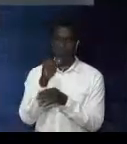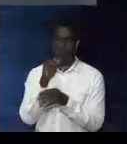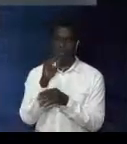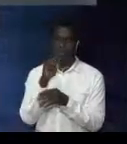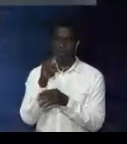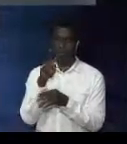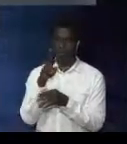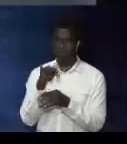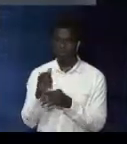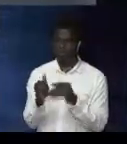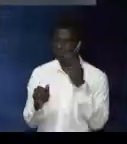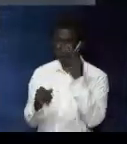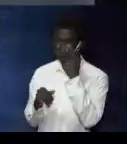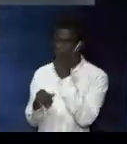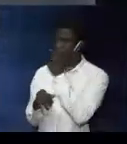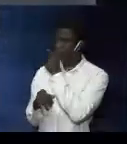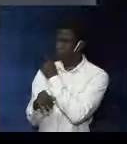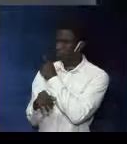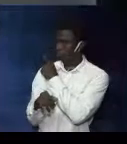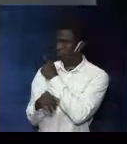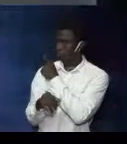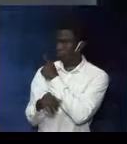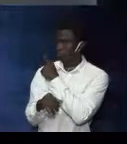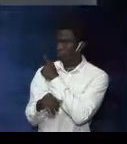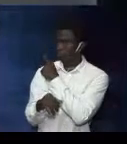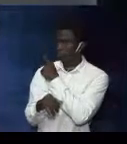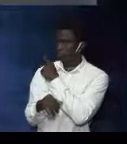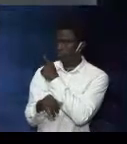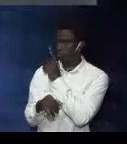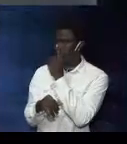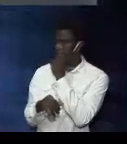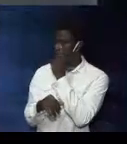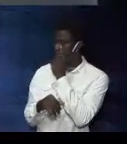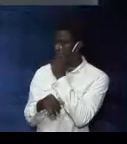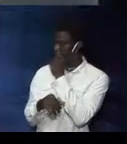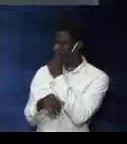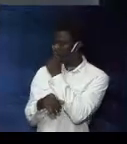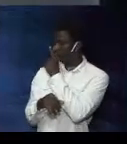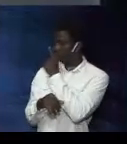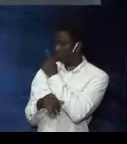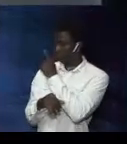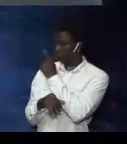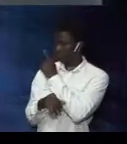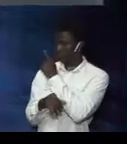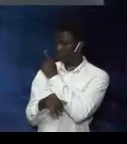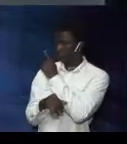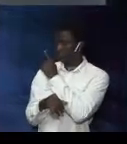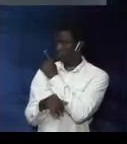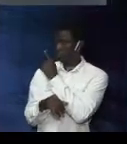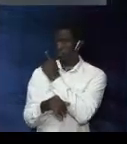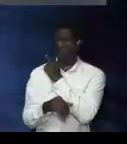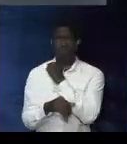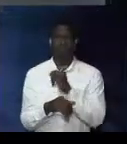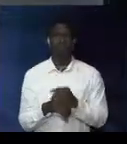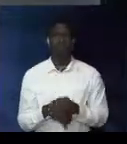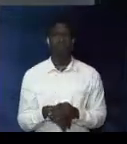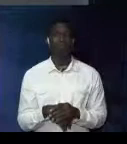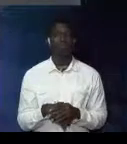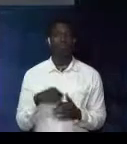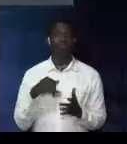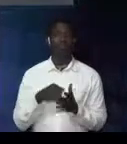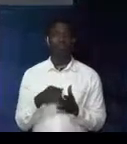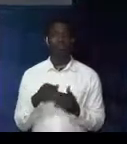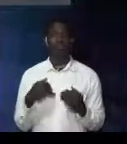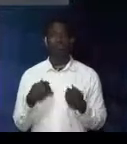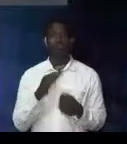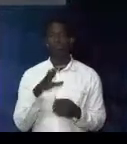that. Now, this is a rhombus. Looks very much like a parallelogram, but a rhombus has all